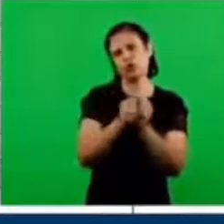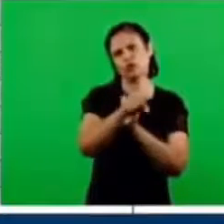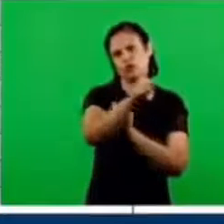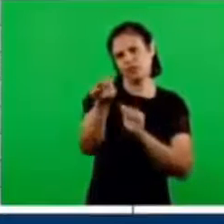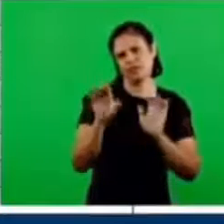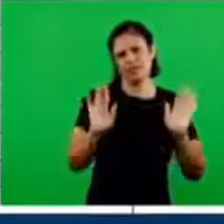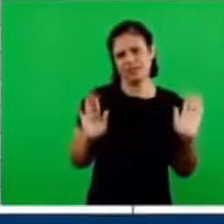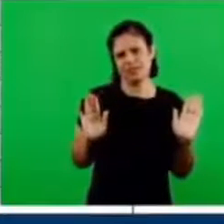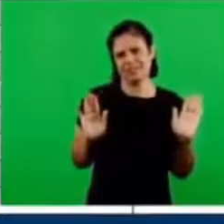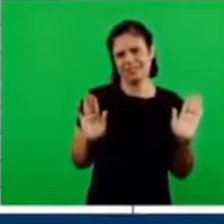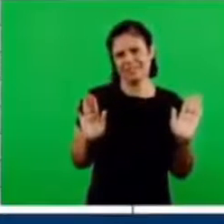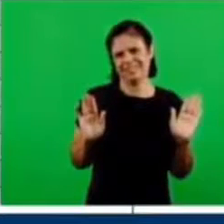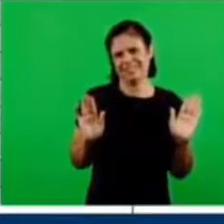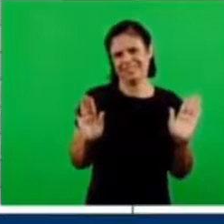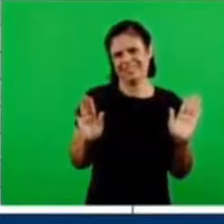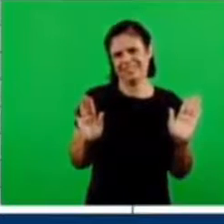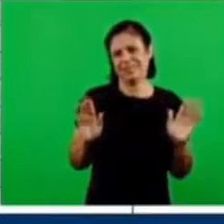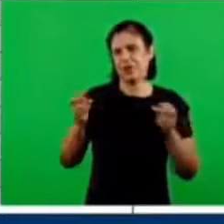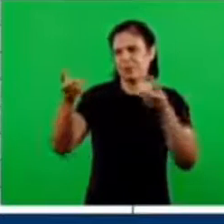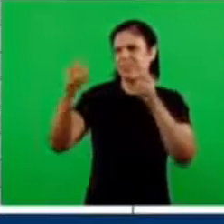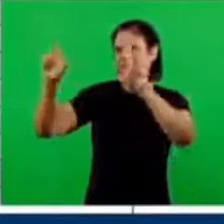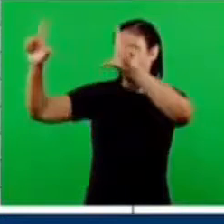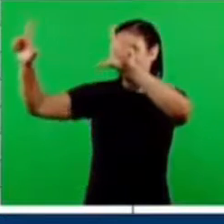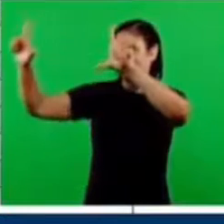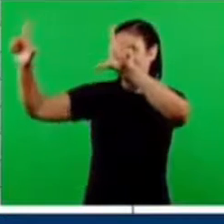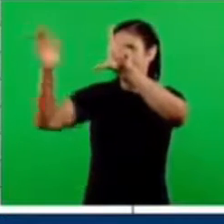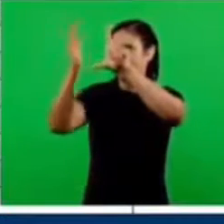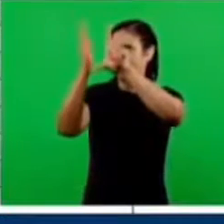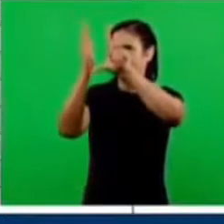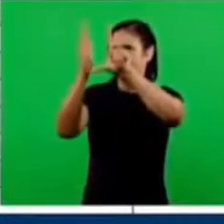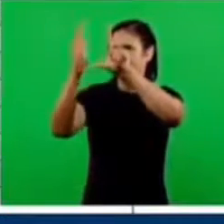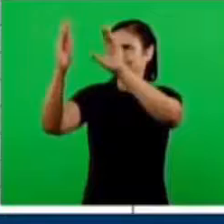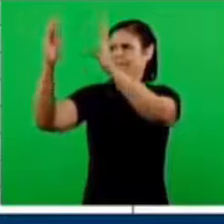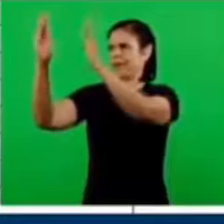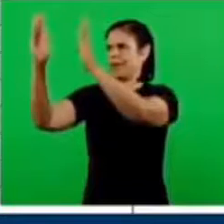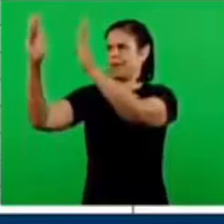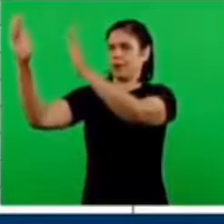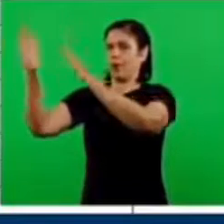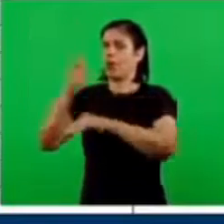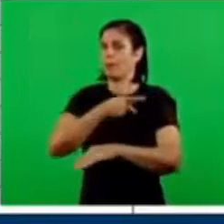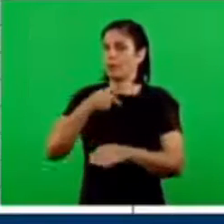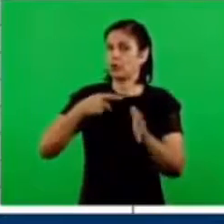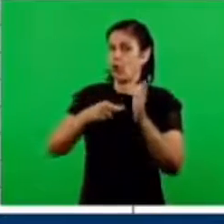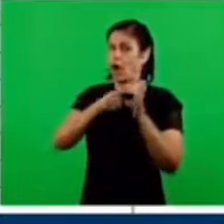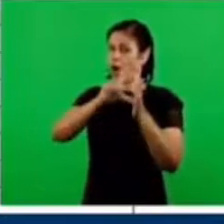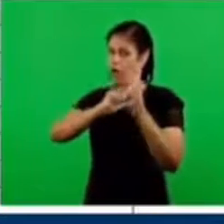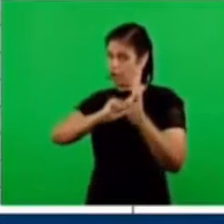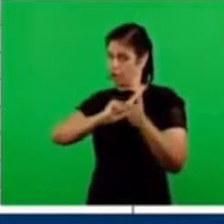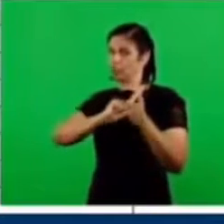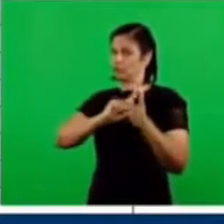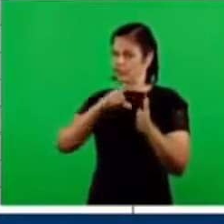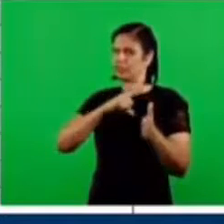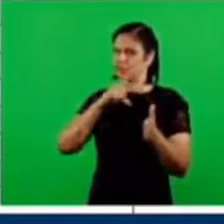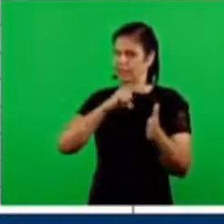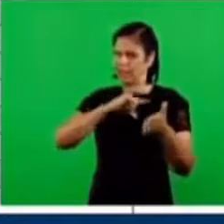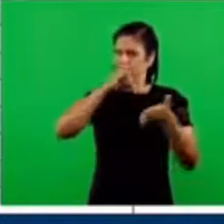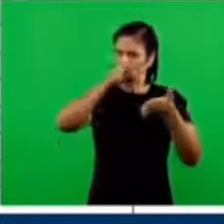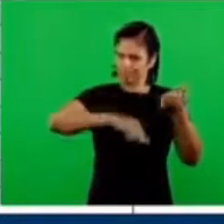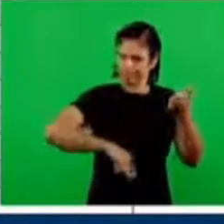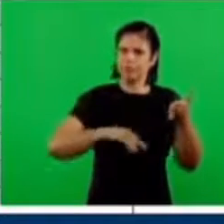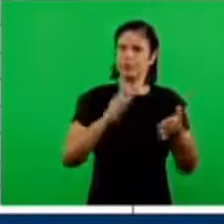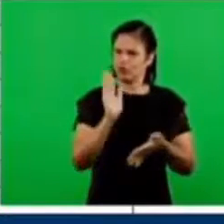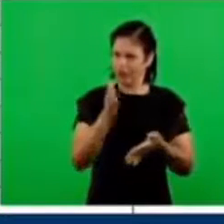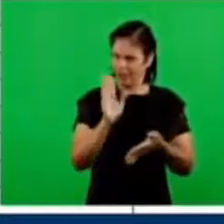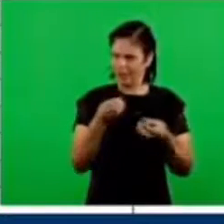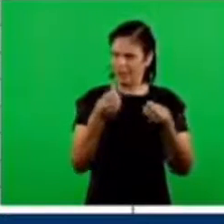He cannot complain. They are going to go over this. They speak with bread. The pastor already received the information